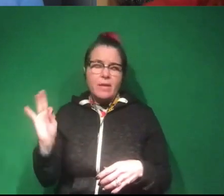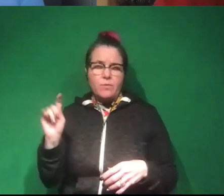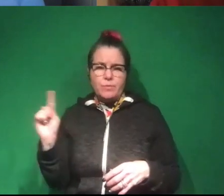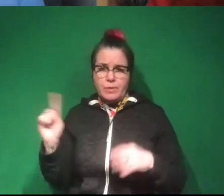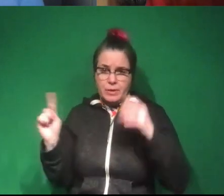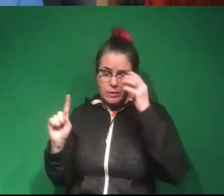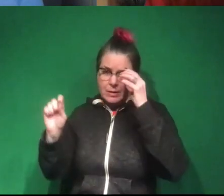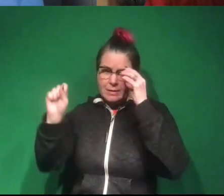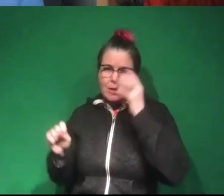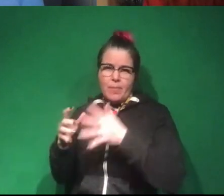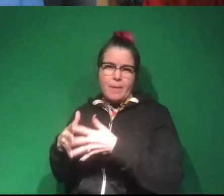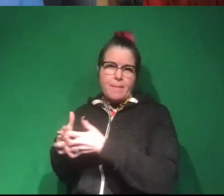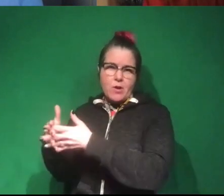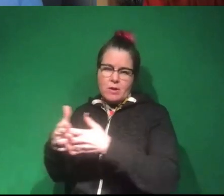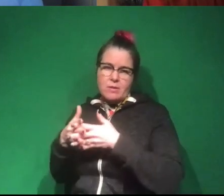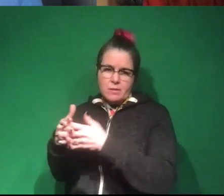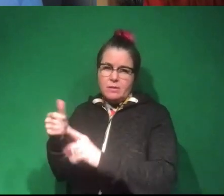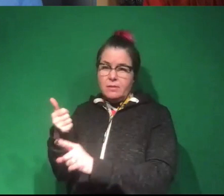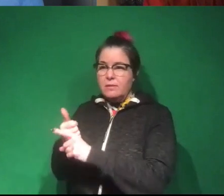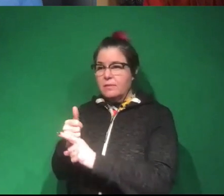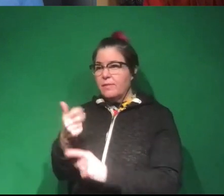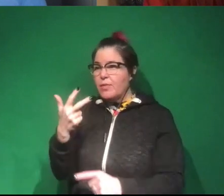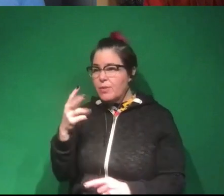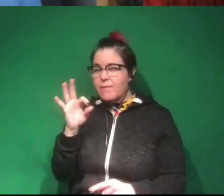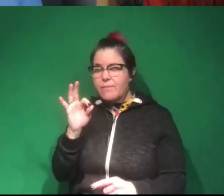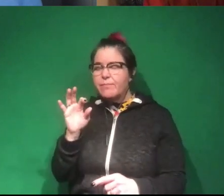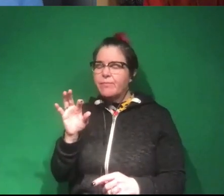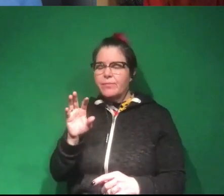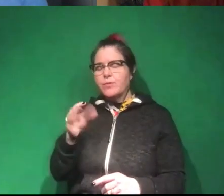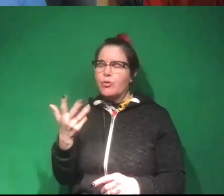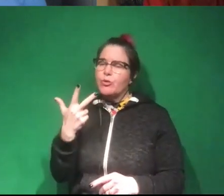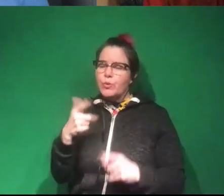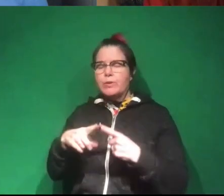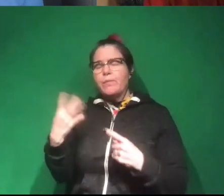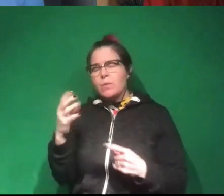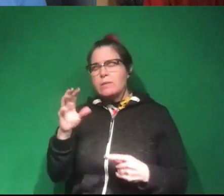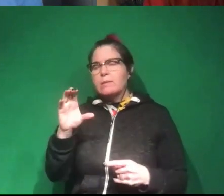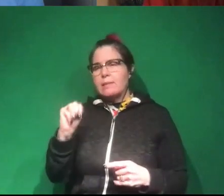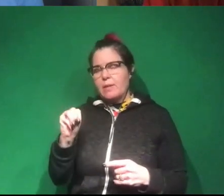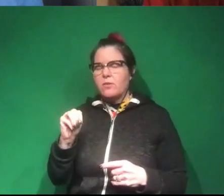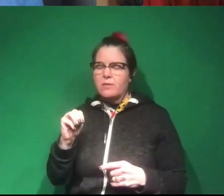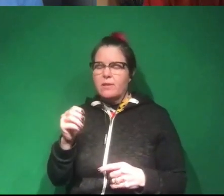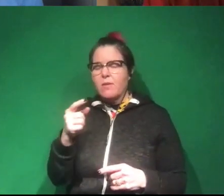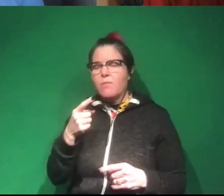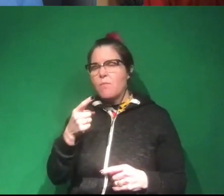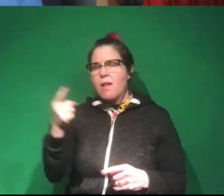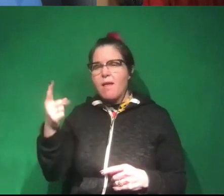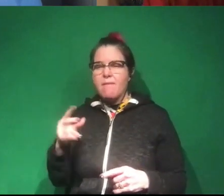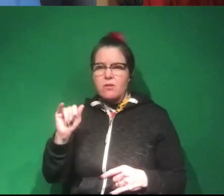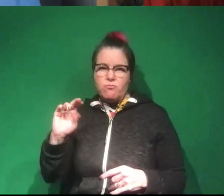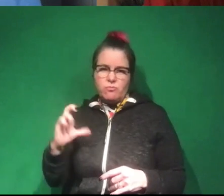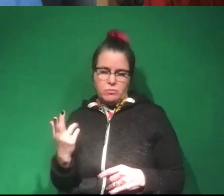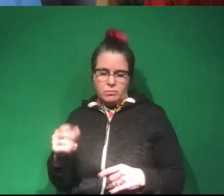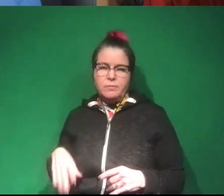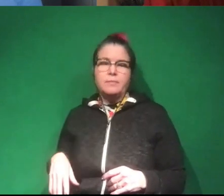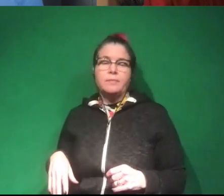in South America, and it's about 3 to 4 centimeters, which is about 1.5 inches typically. And they